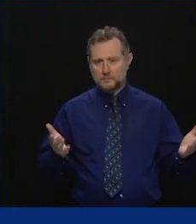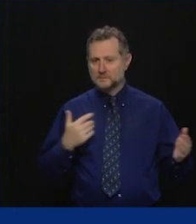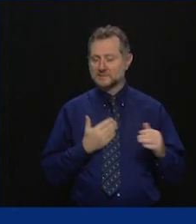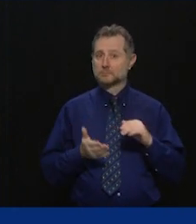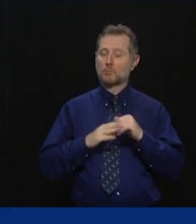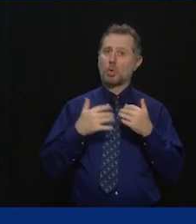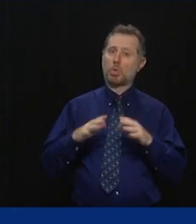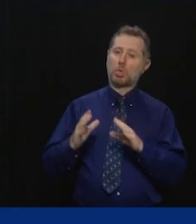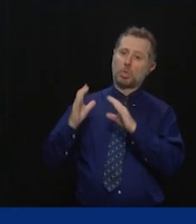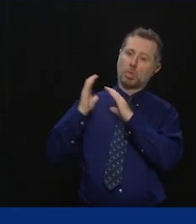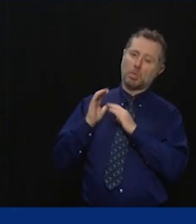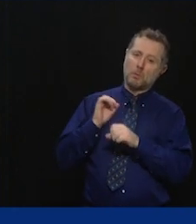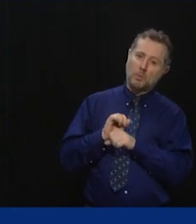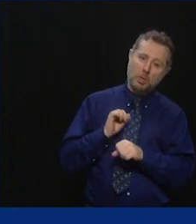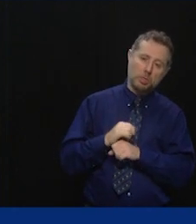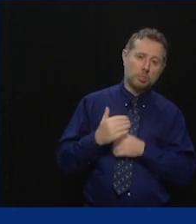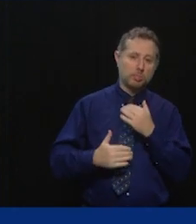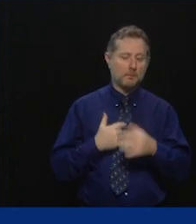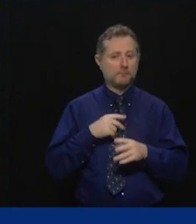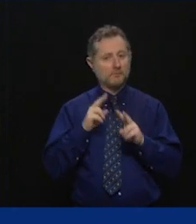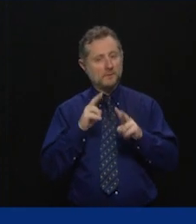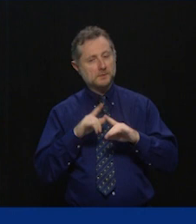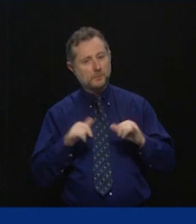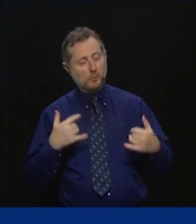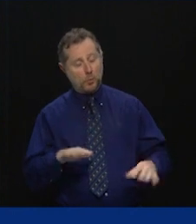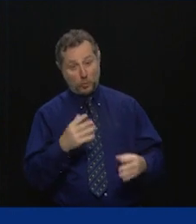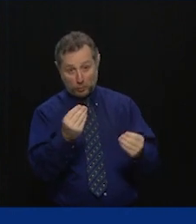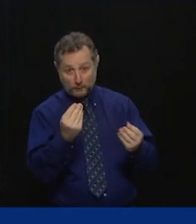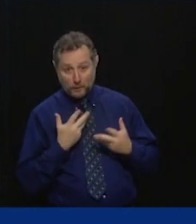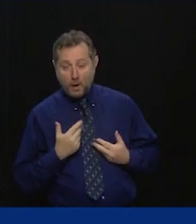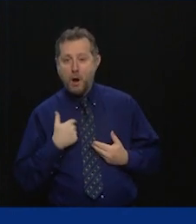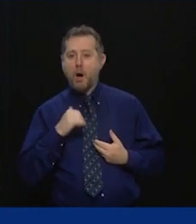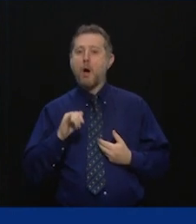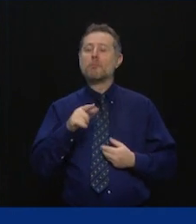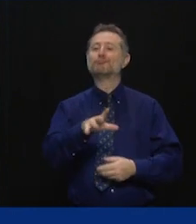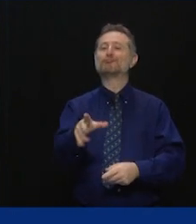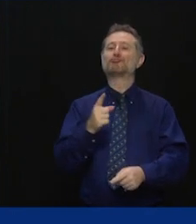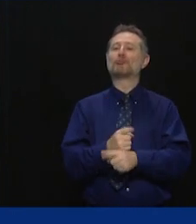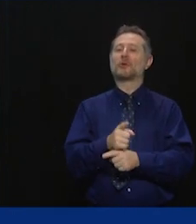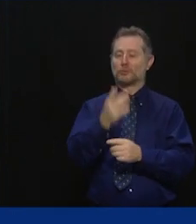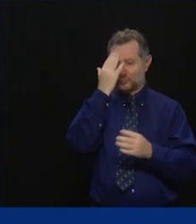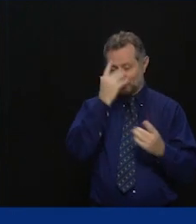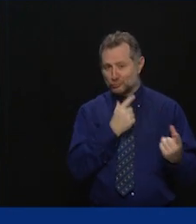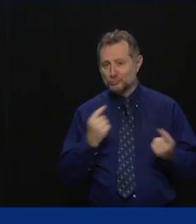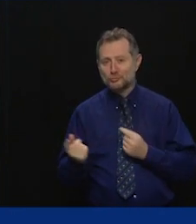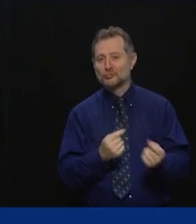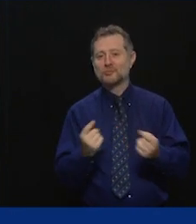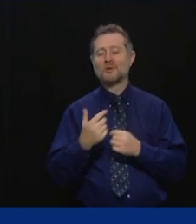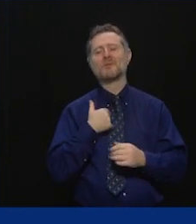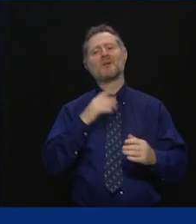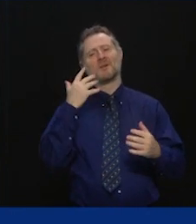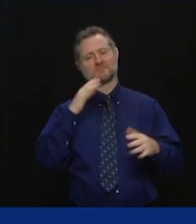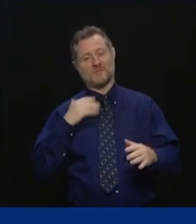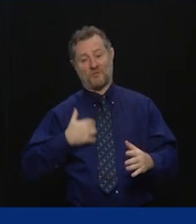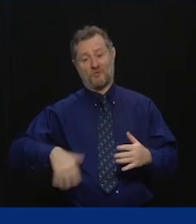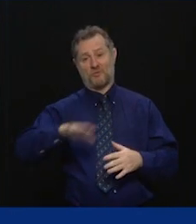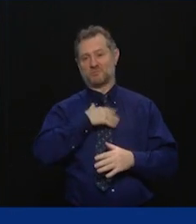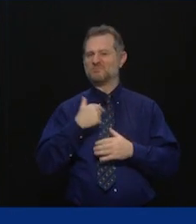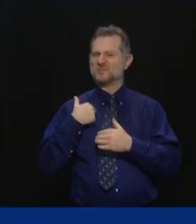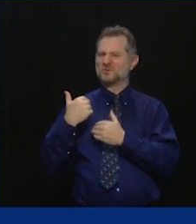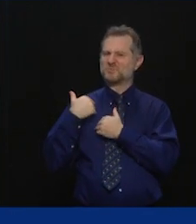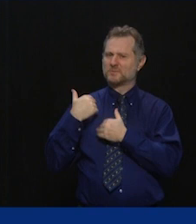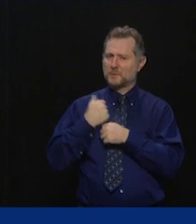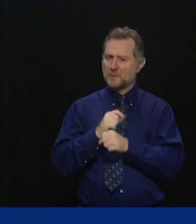looking forward to, but you also have all told me that you know it's the right thing to do. You know that all of us have a responsibility to make sure that our